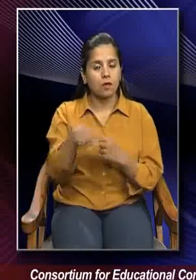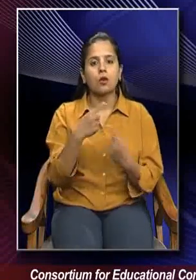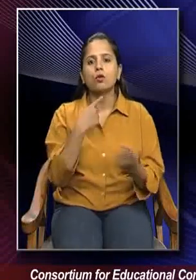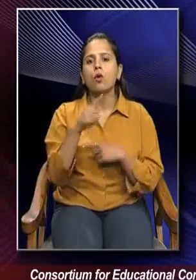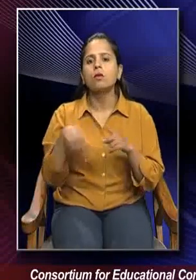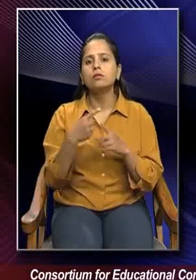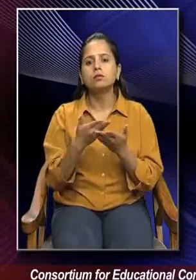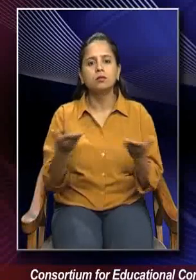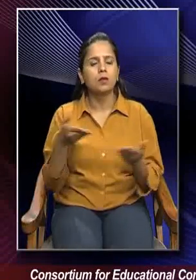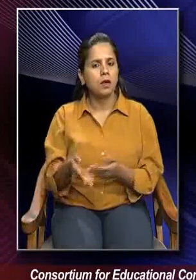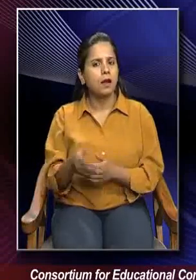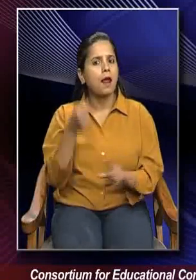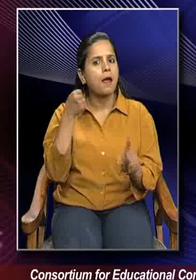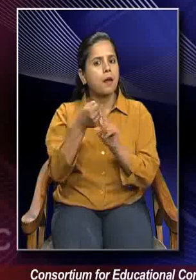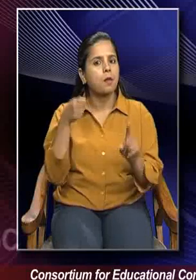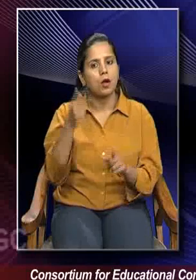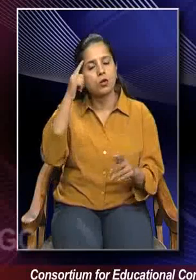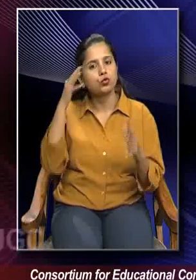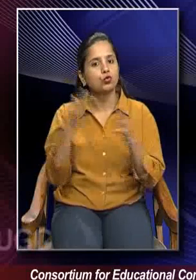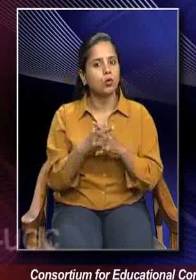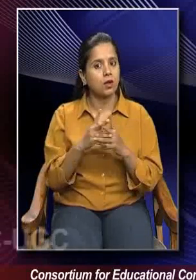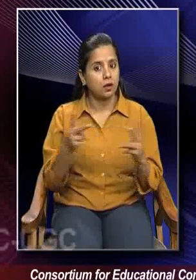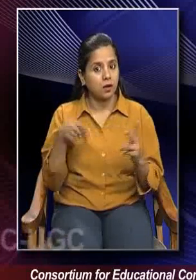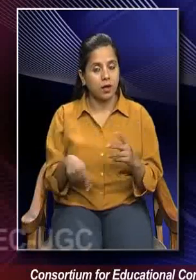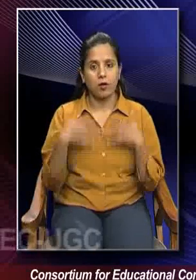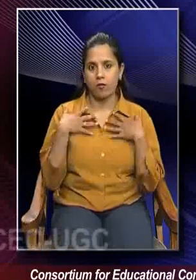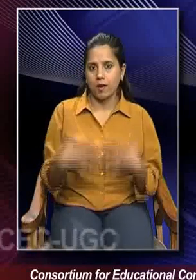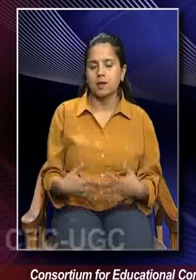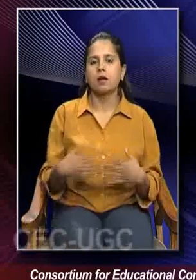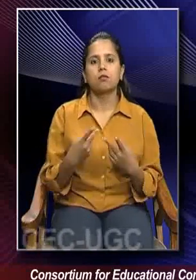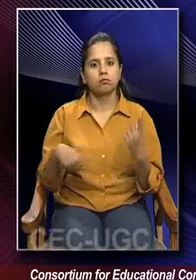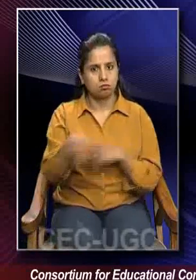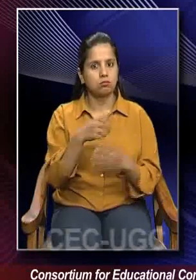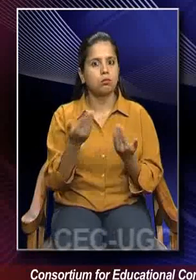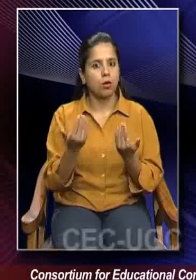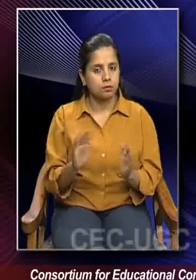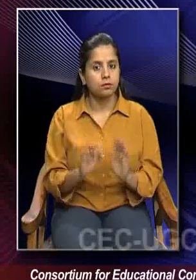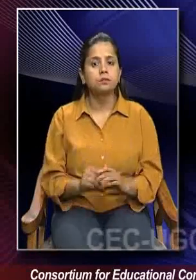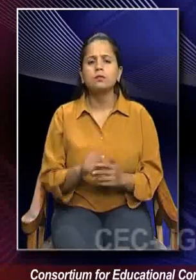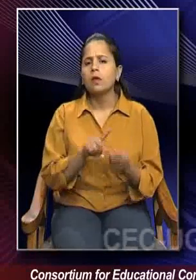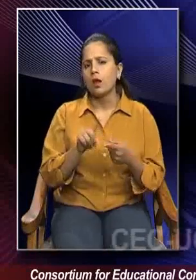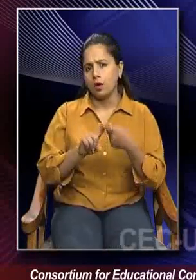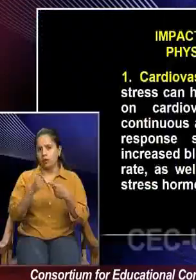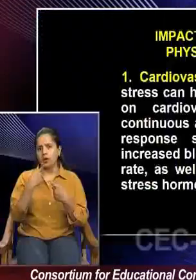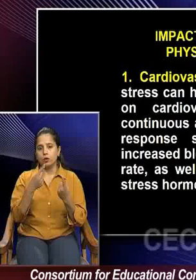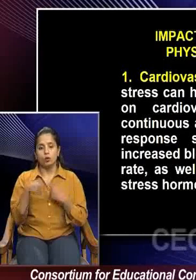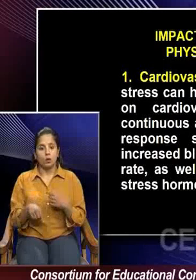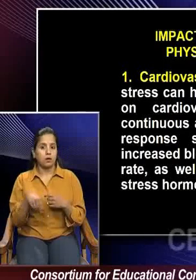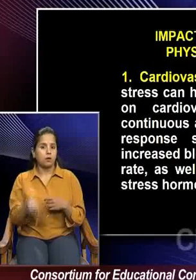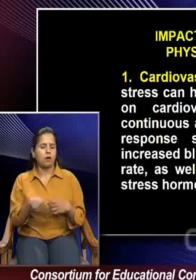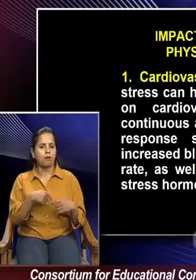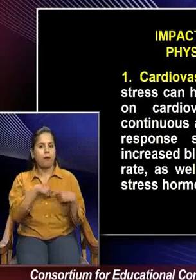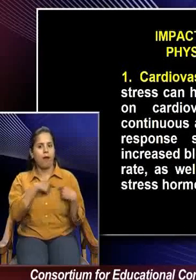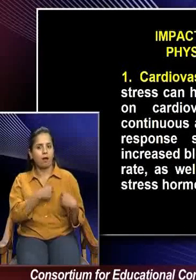on the impact of stress on the physical health. First we talk on cardiovascular